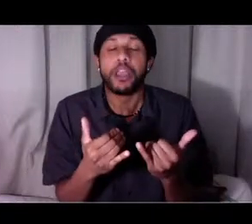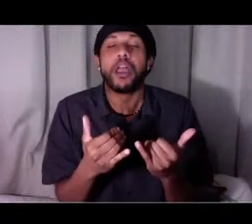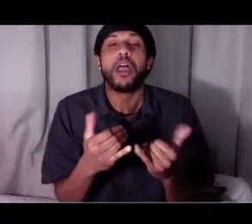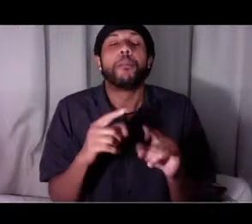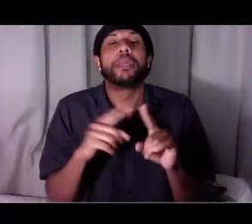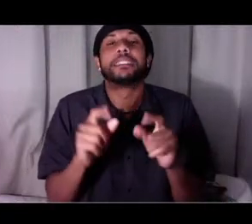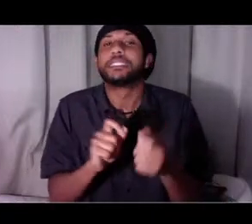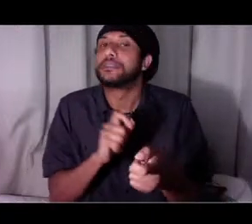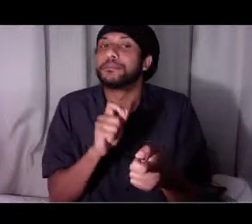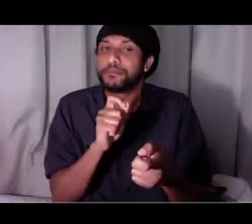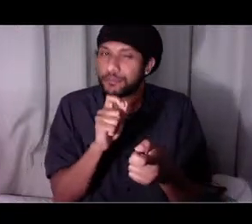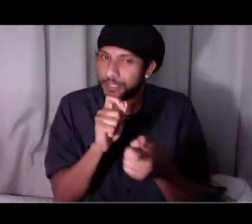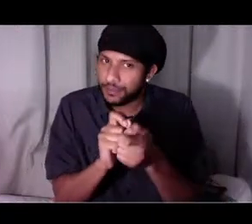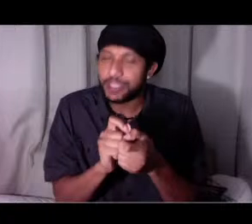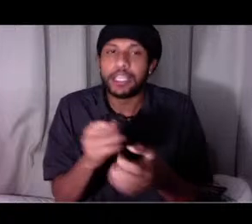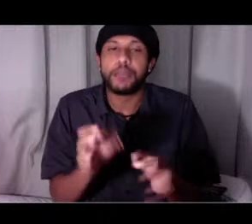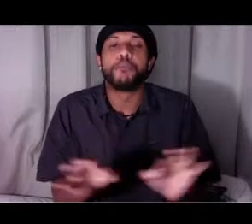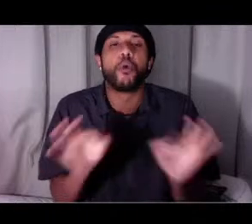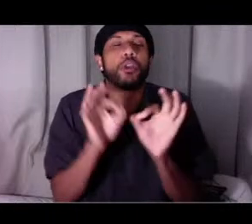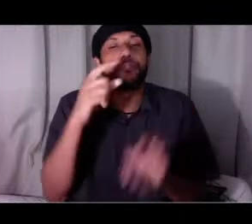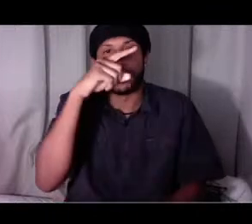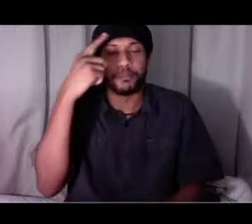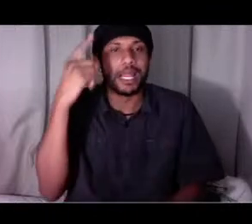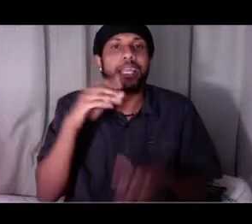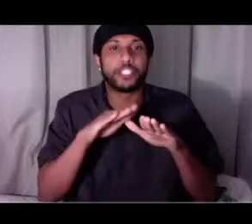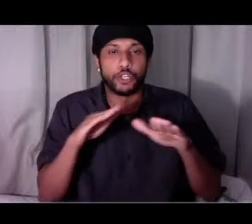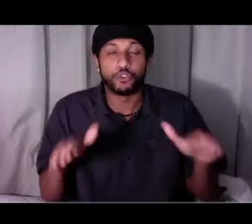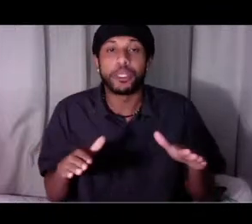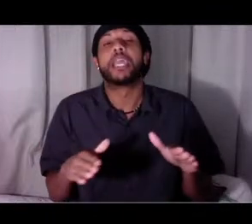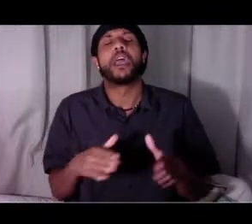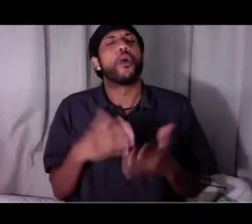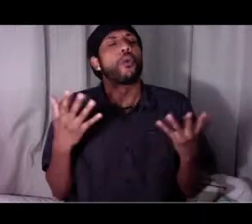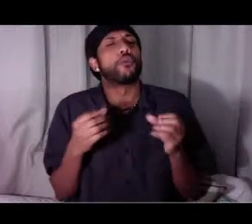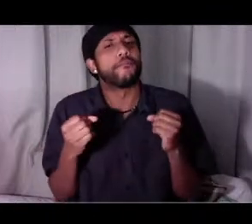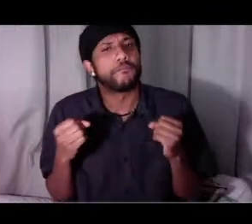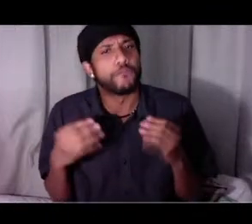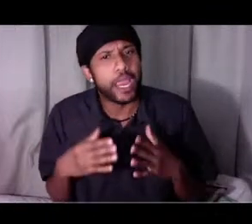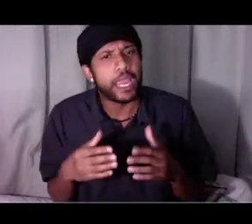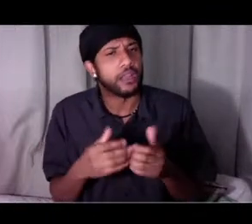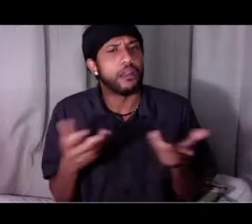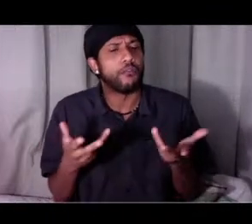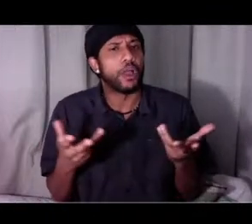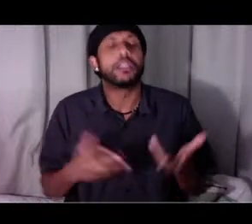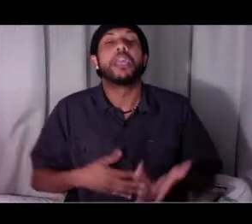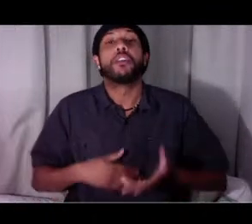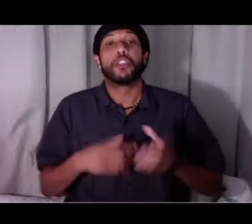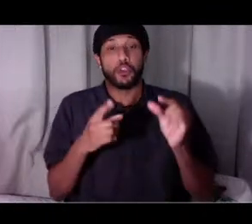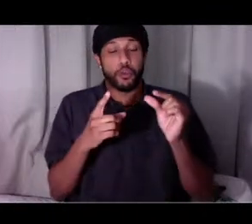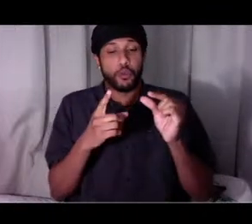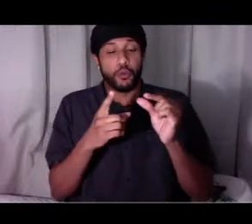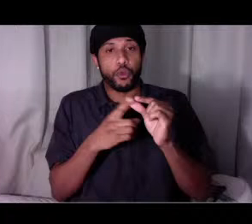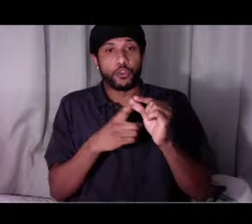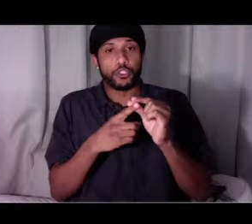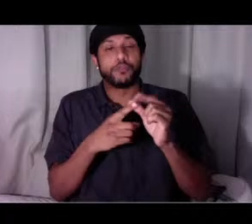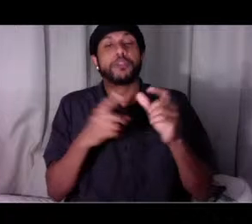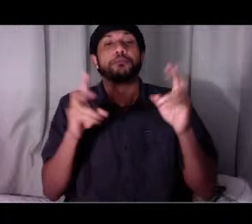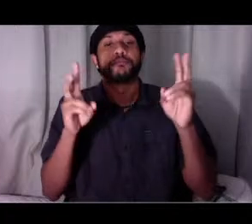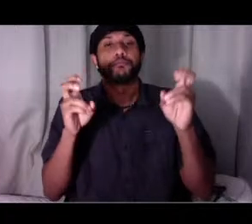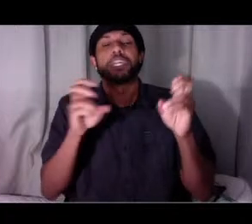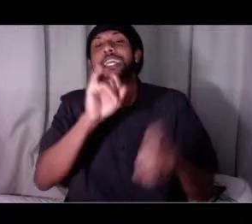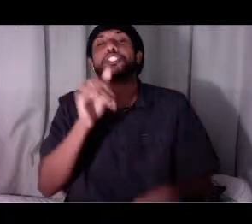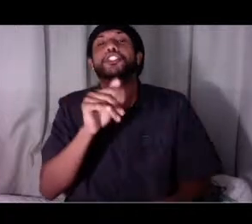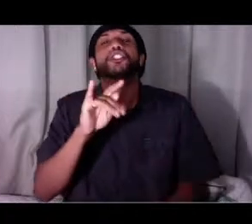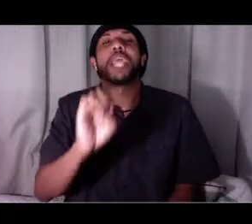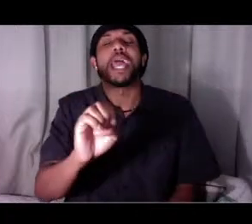School District what are you afraid of in the words of the first and great black baseball player in the major leagues Jackie